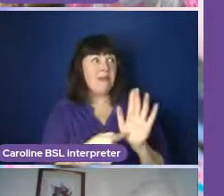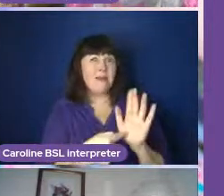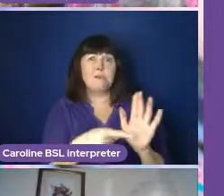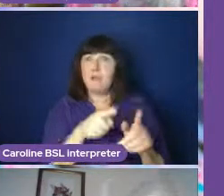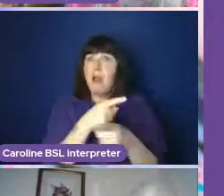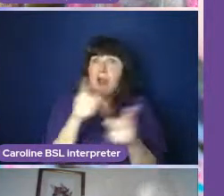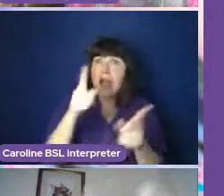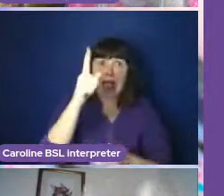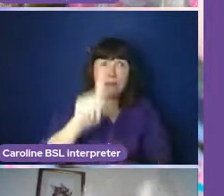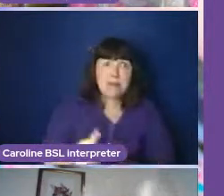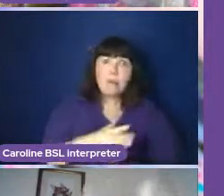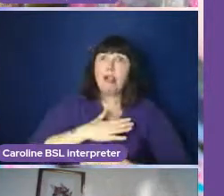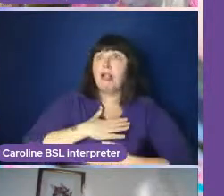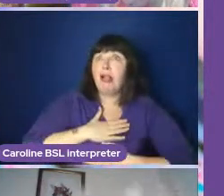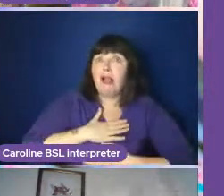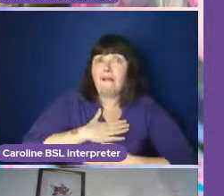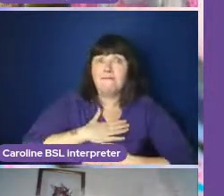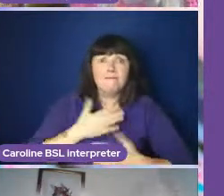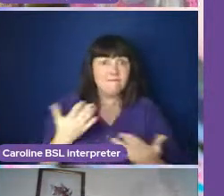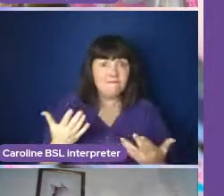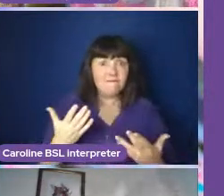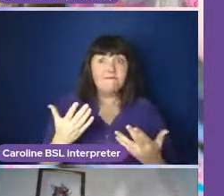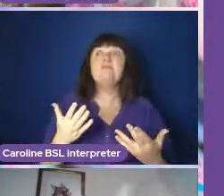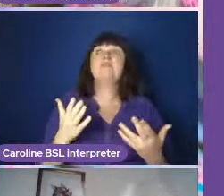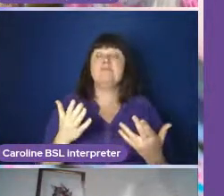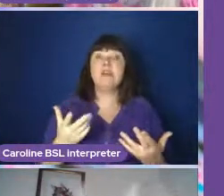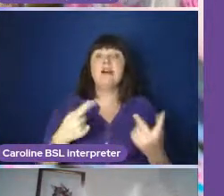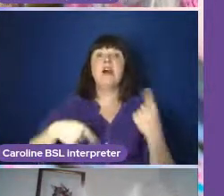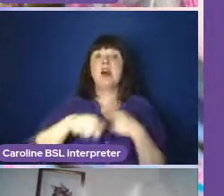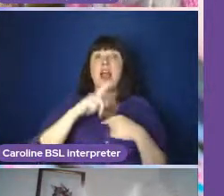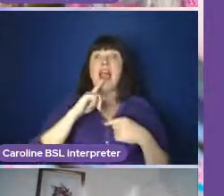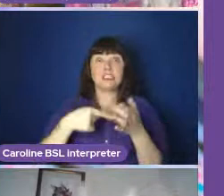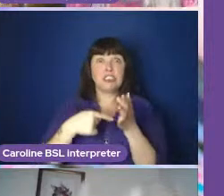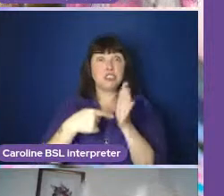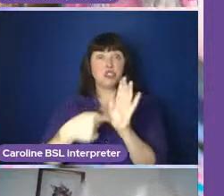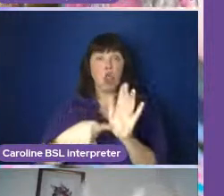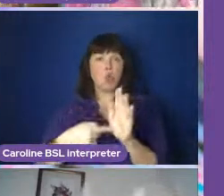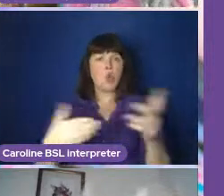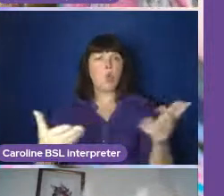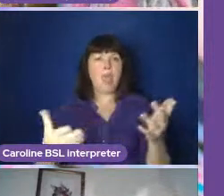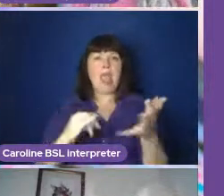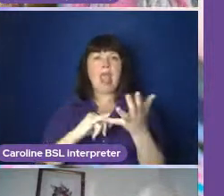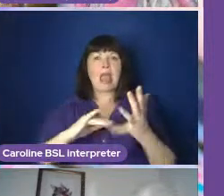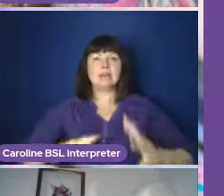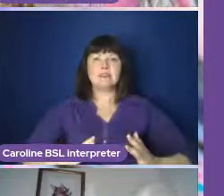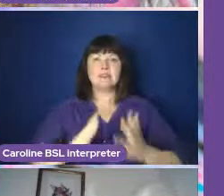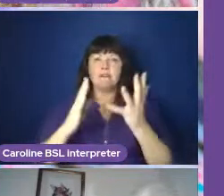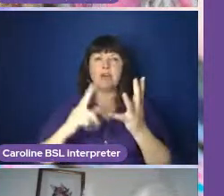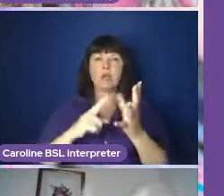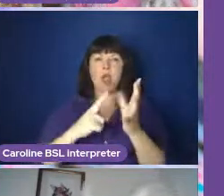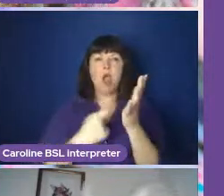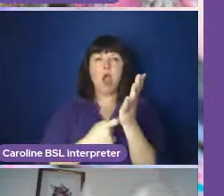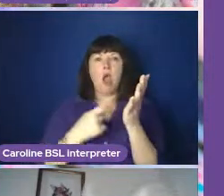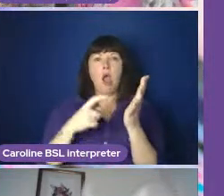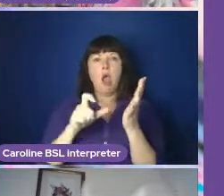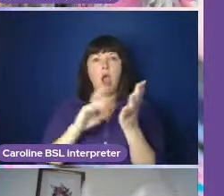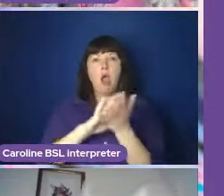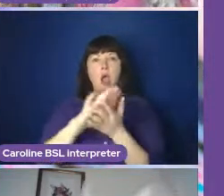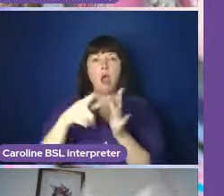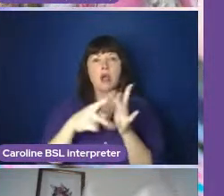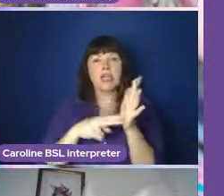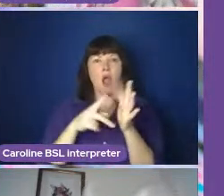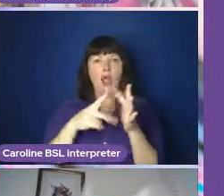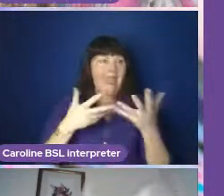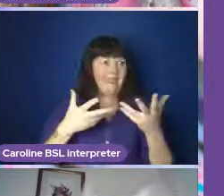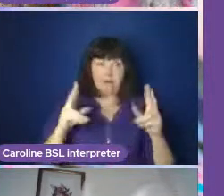herd elephants so much that we actually got to display them at like Suffolk Archives. And we marched them all around this giant hall and they